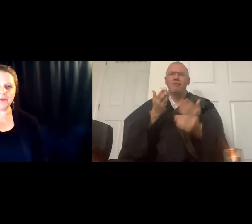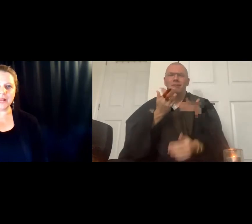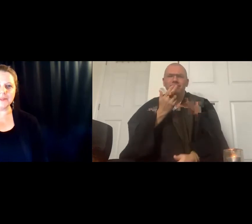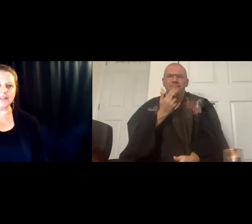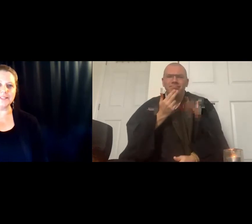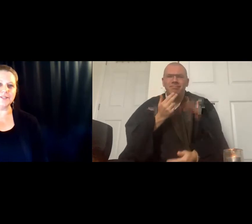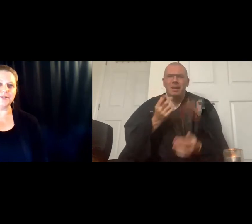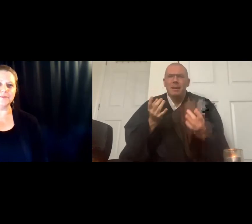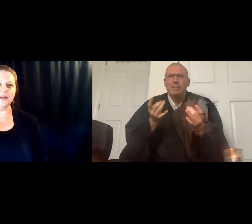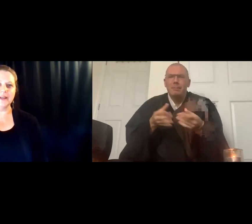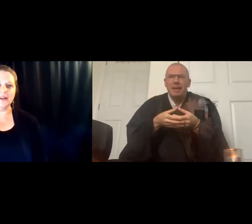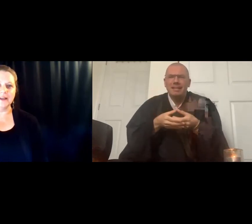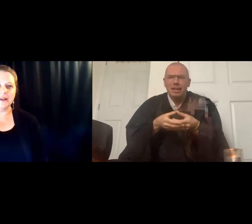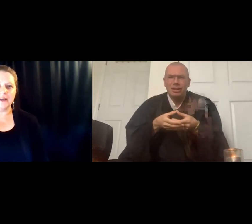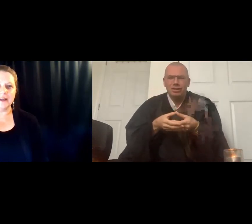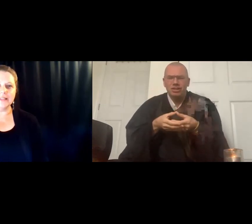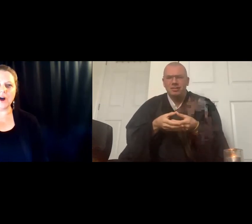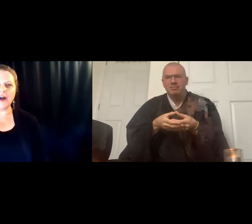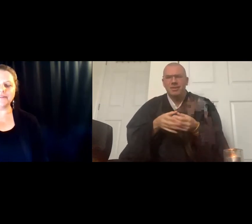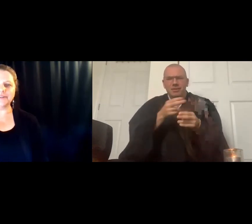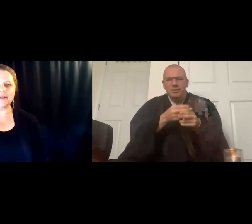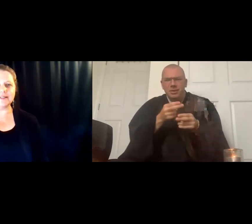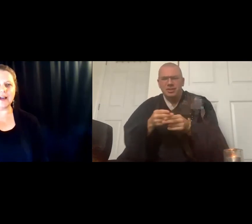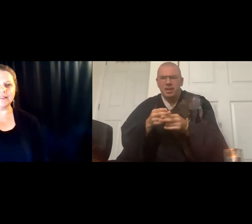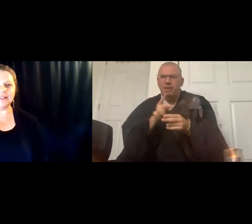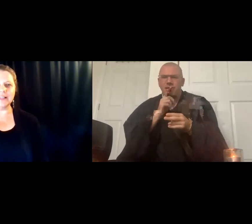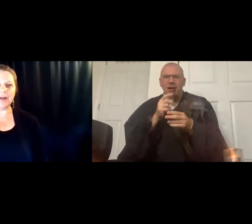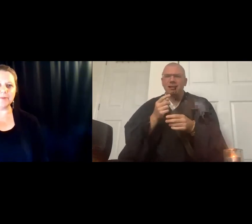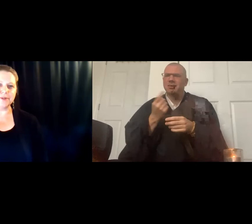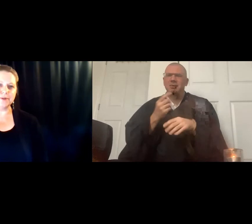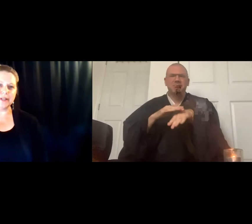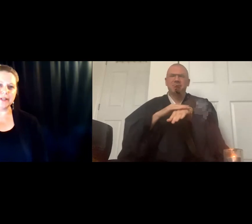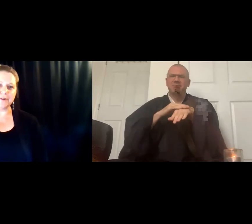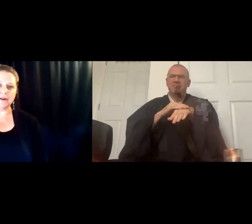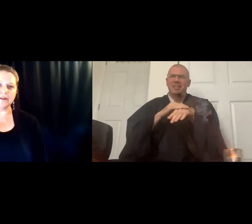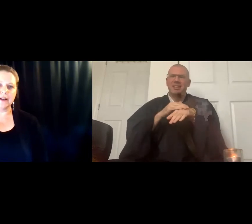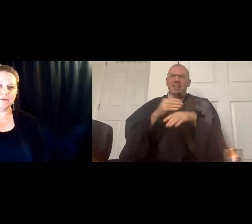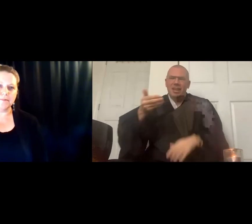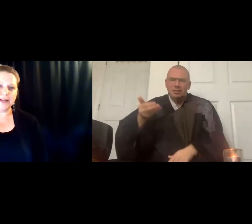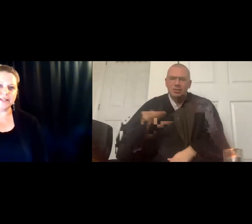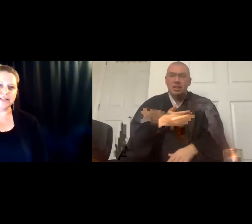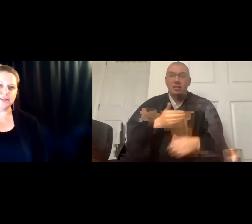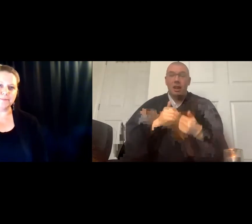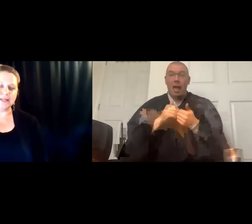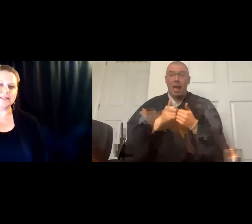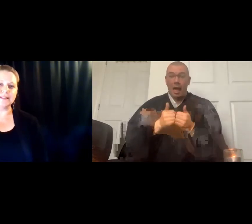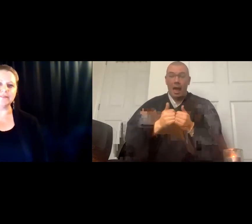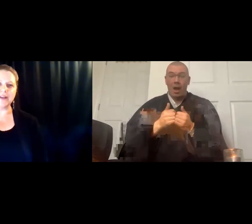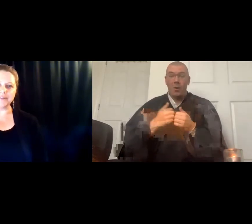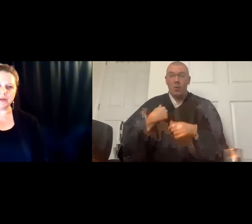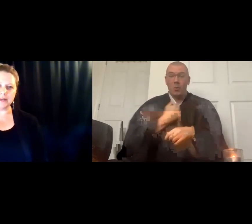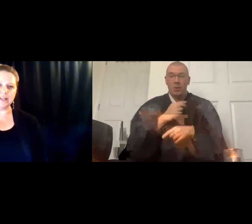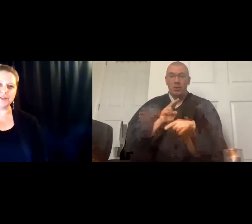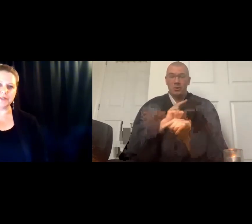Today, what I would like to do is offer just a little opportunity for meditation and peace and